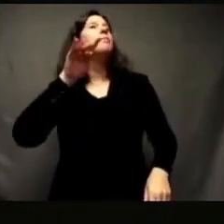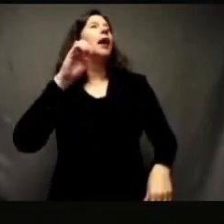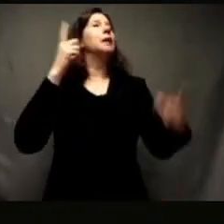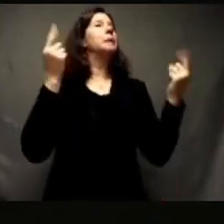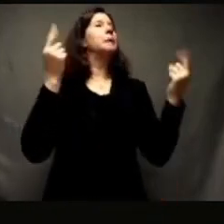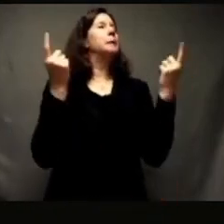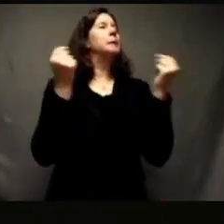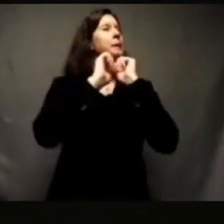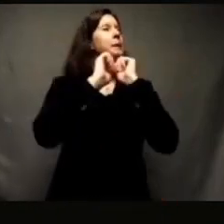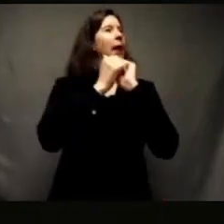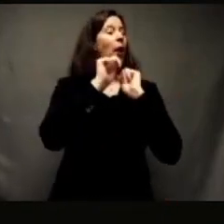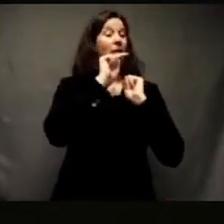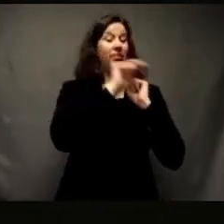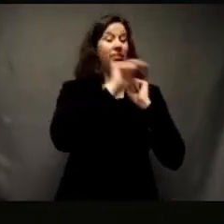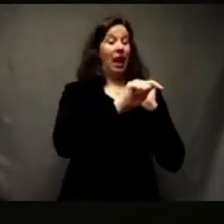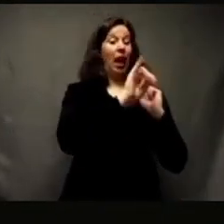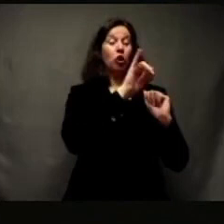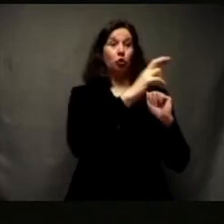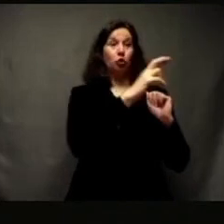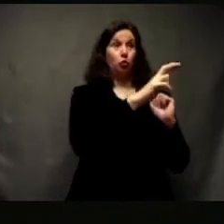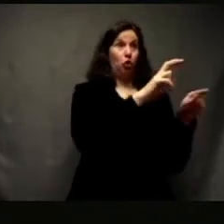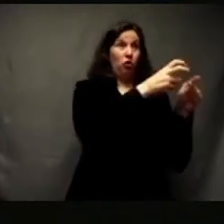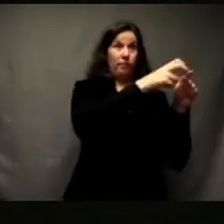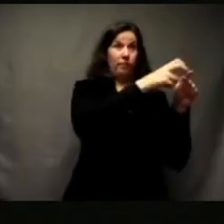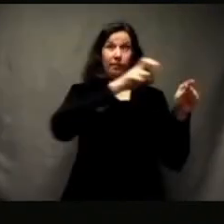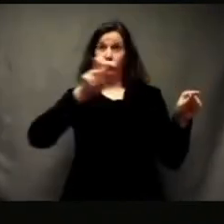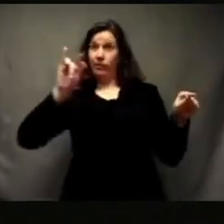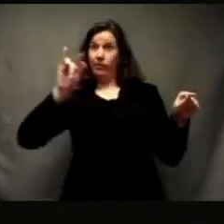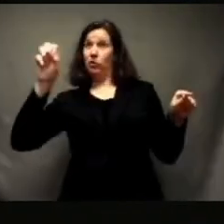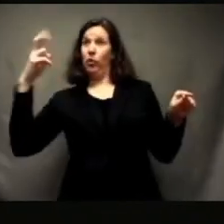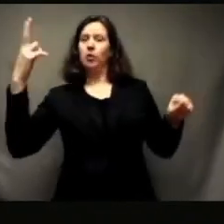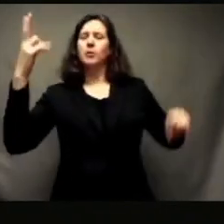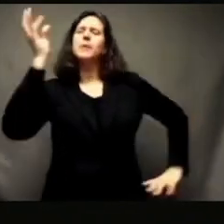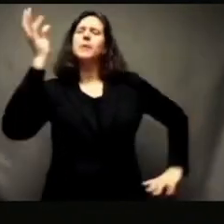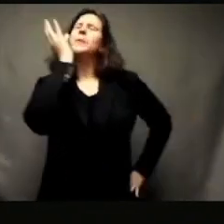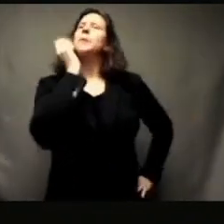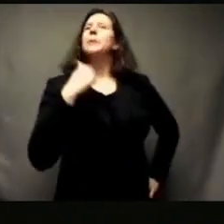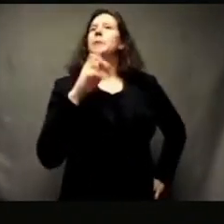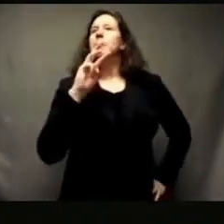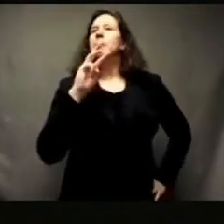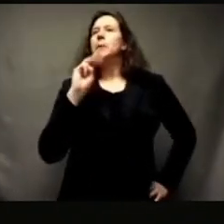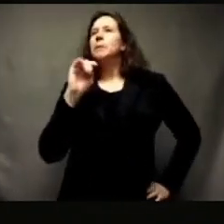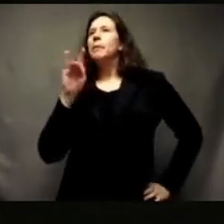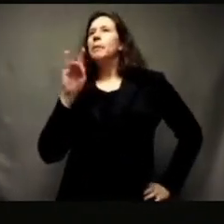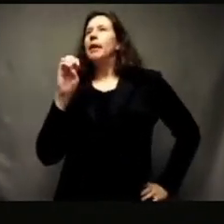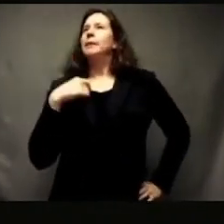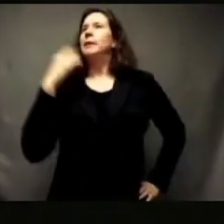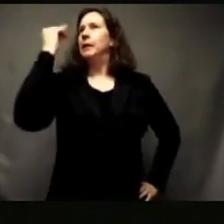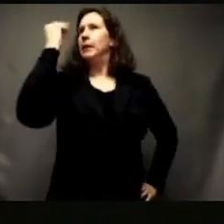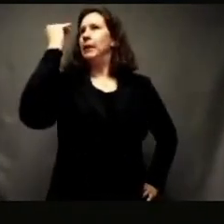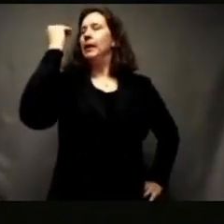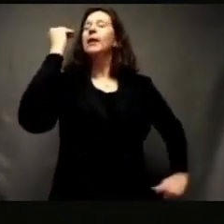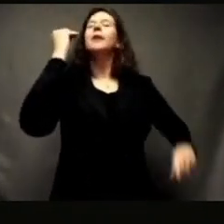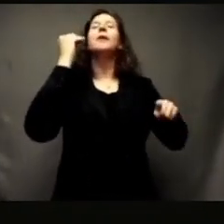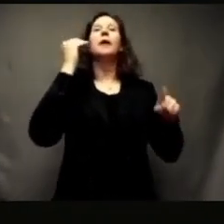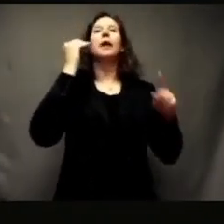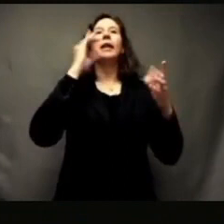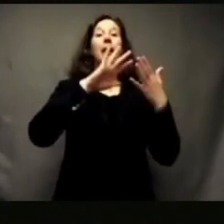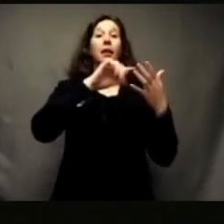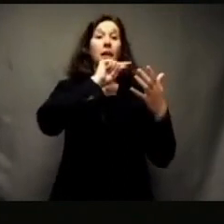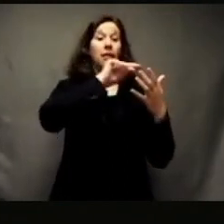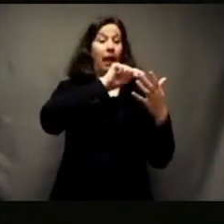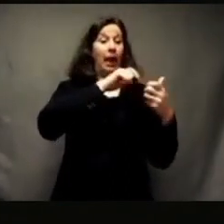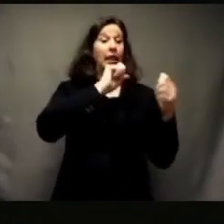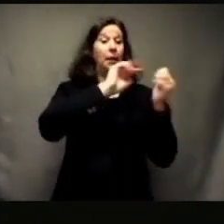can we transition this from ScratchJr to Scratch? Well, I'm thinking that we could turn the project into a game.